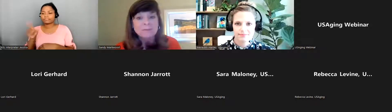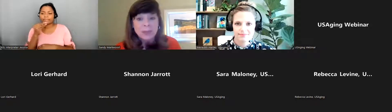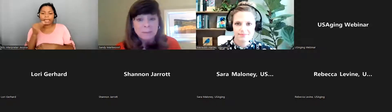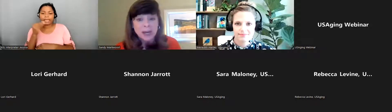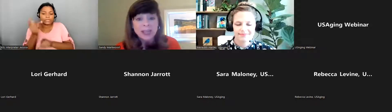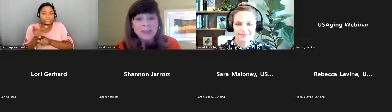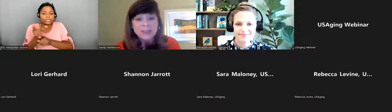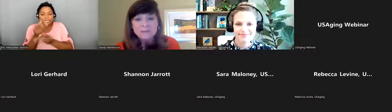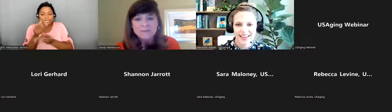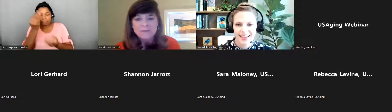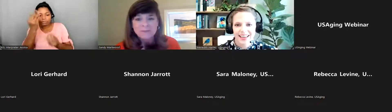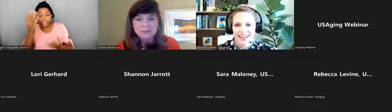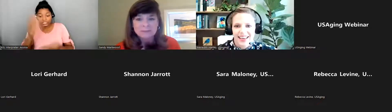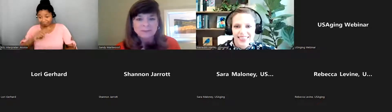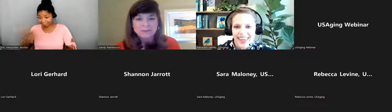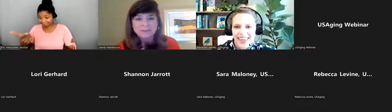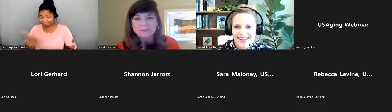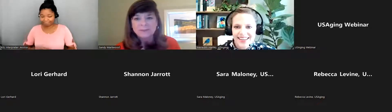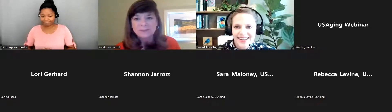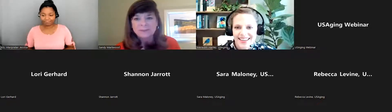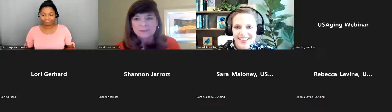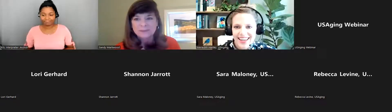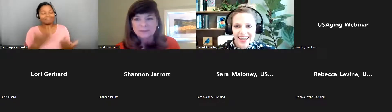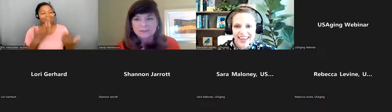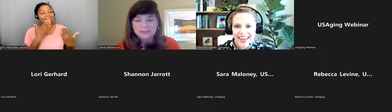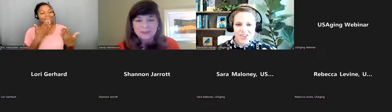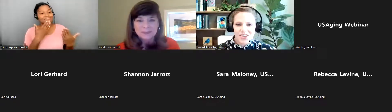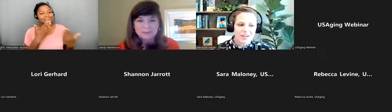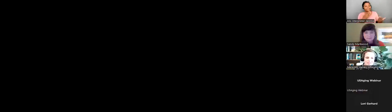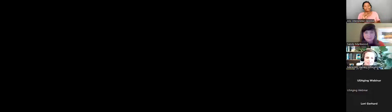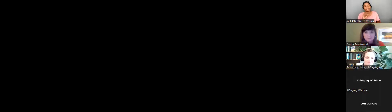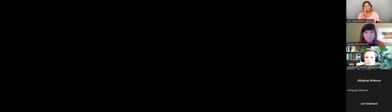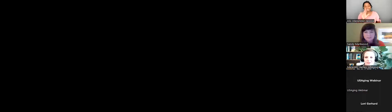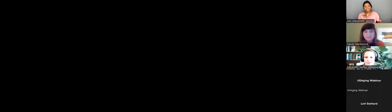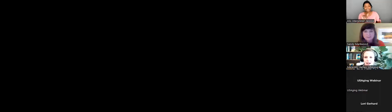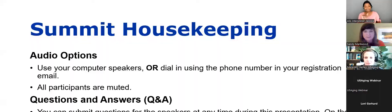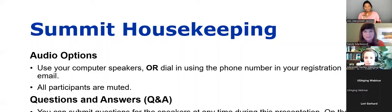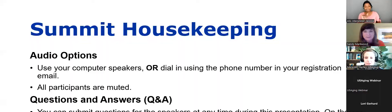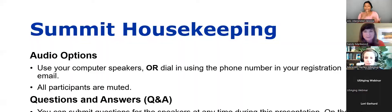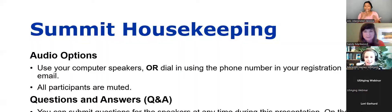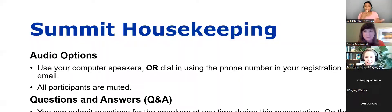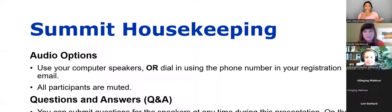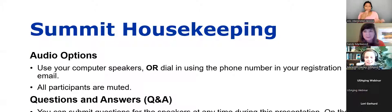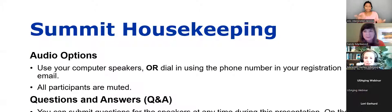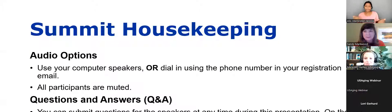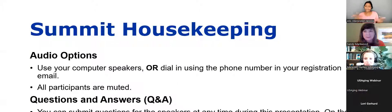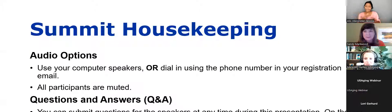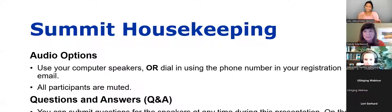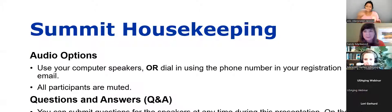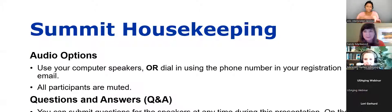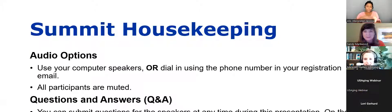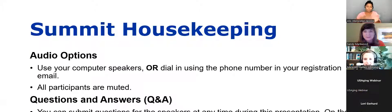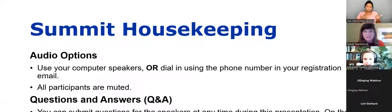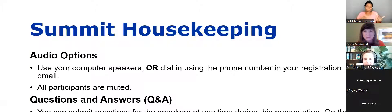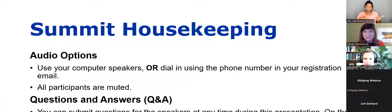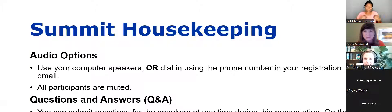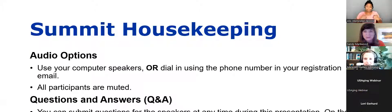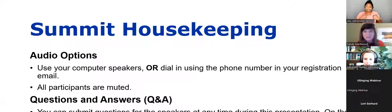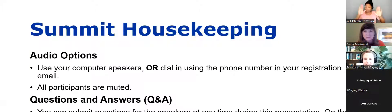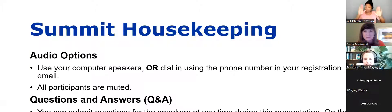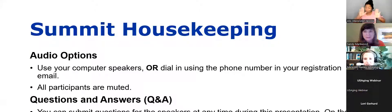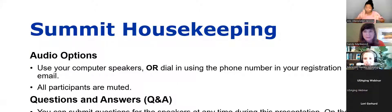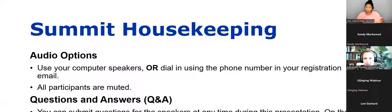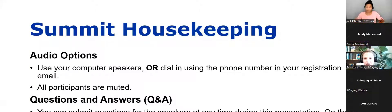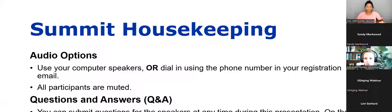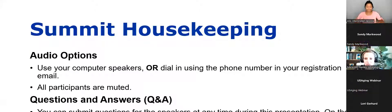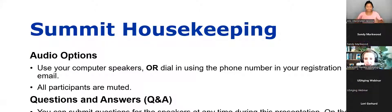information. Meredith? Thanks, Sandy, and thank you all for joining us today. We have a great lineup and